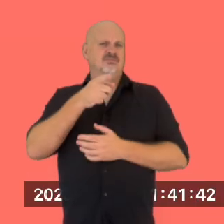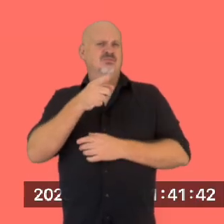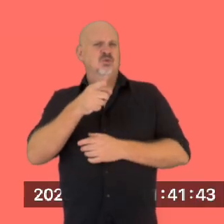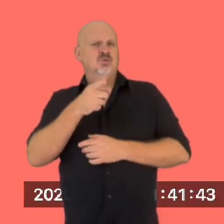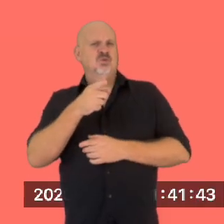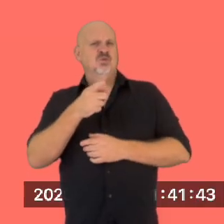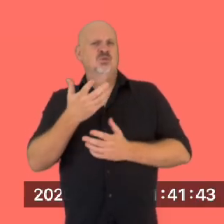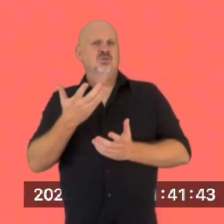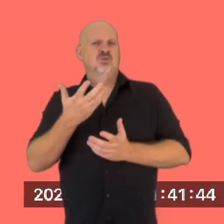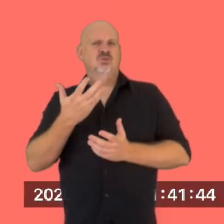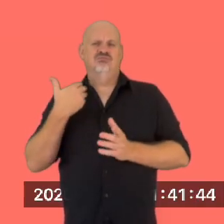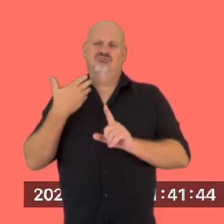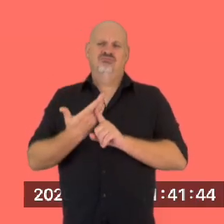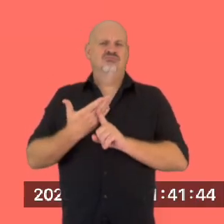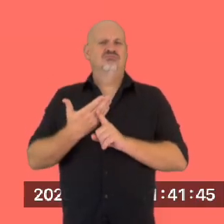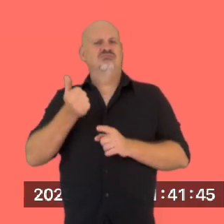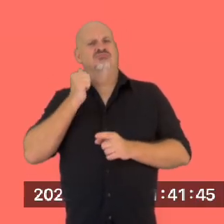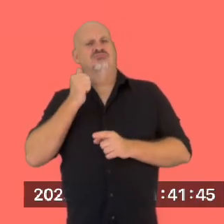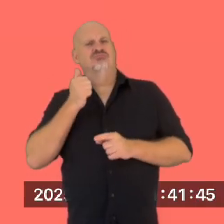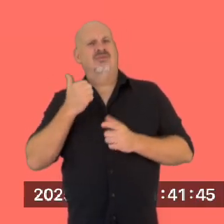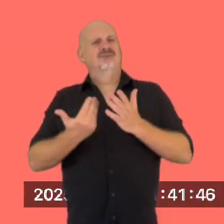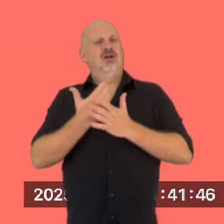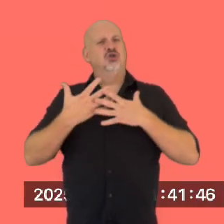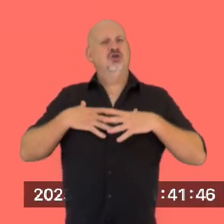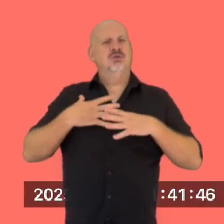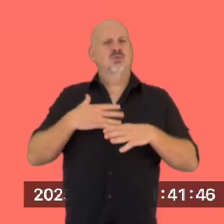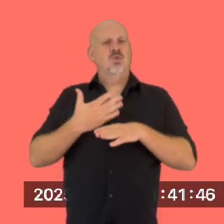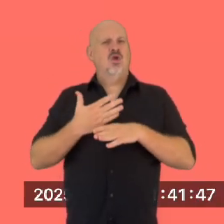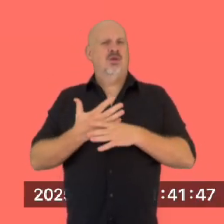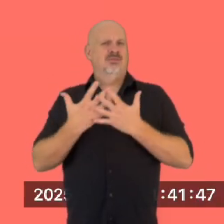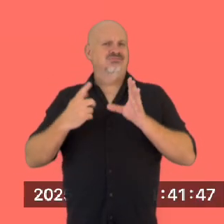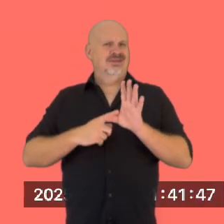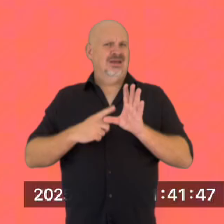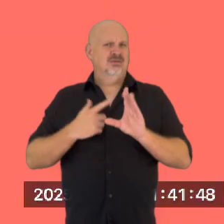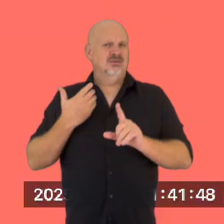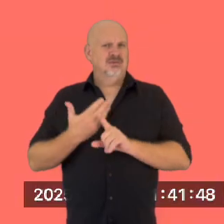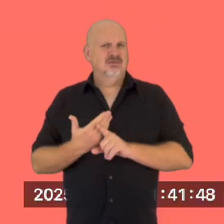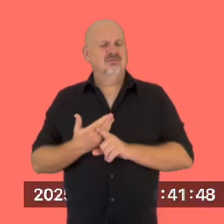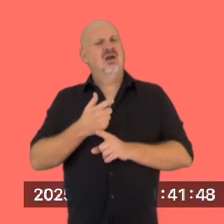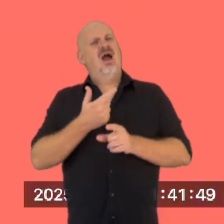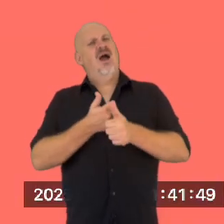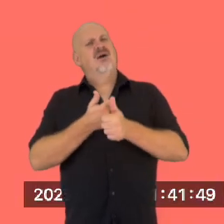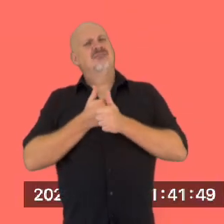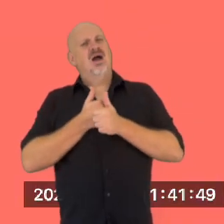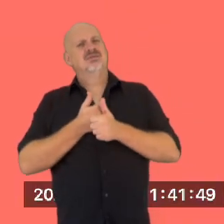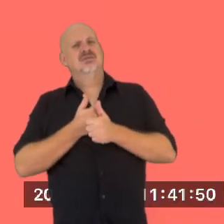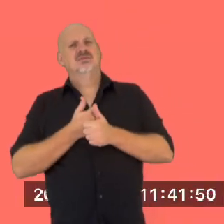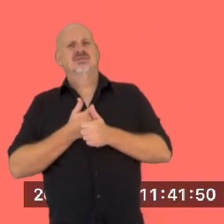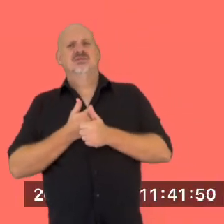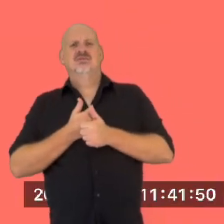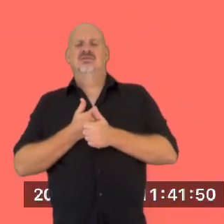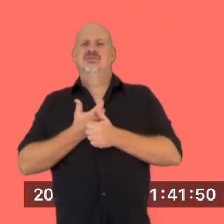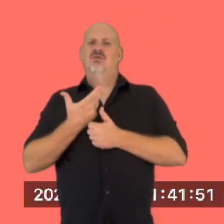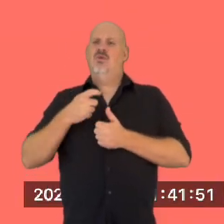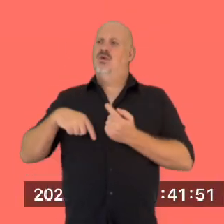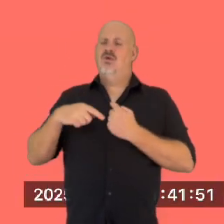to ask. You've had so much experience, Giles, working in fashion, the fashion industry for a number of years now. Do